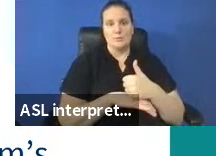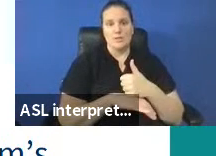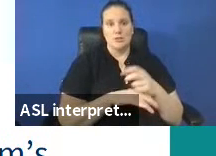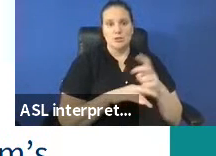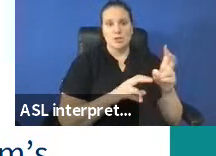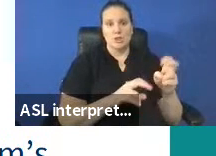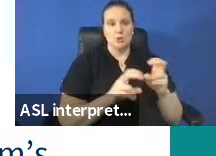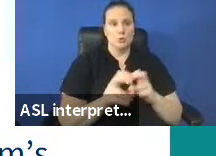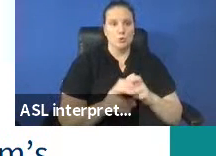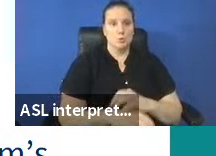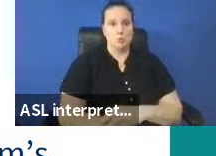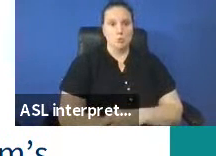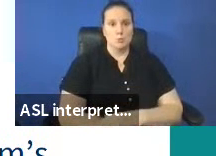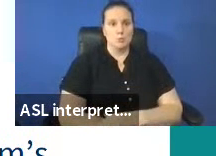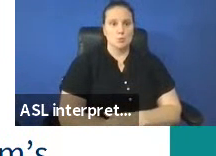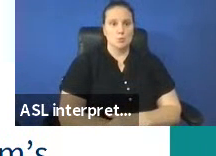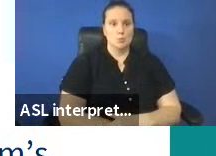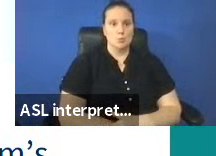issues.